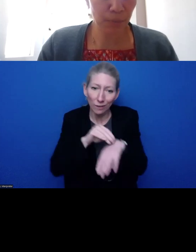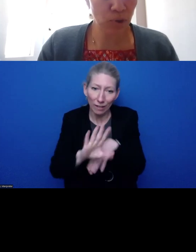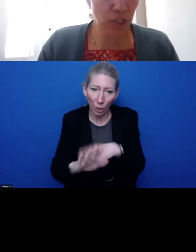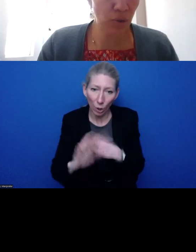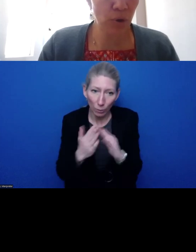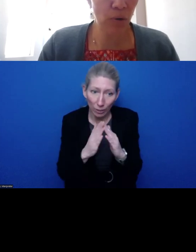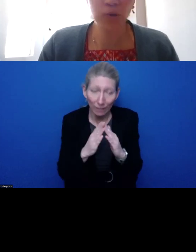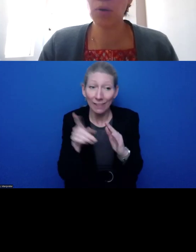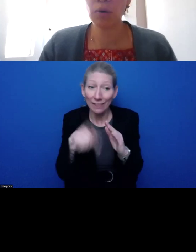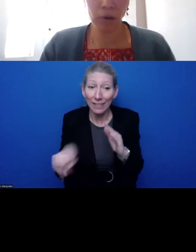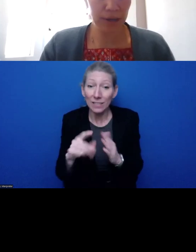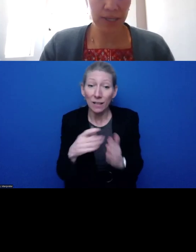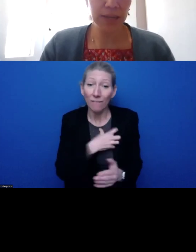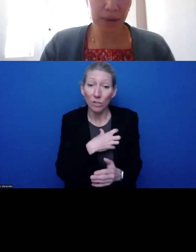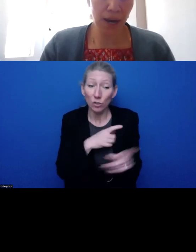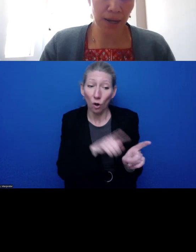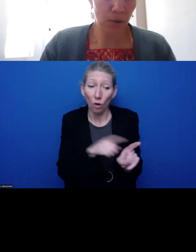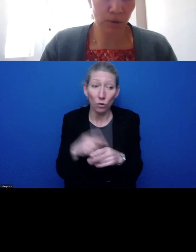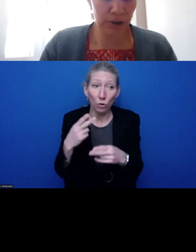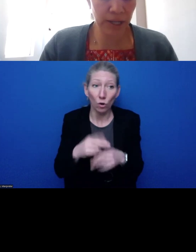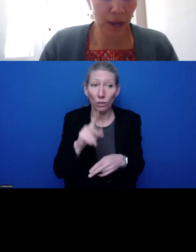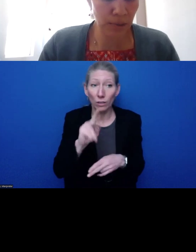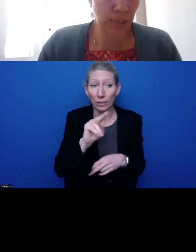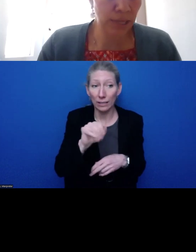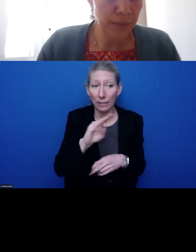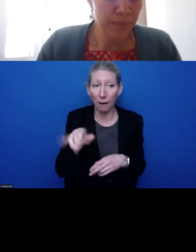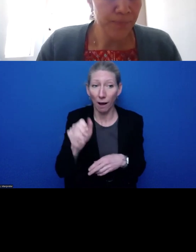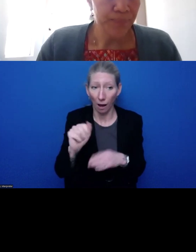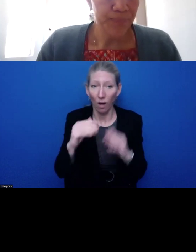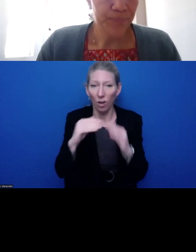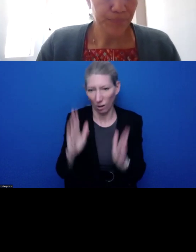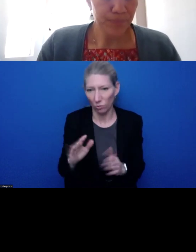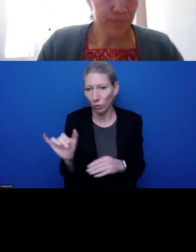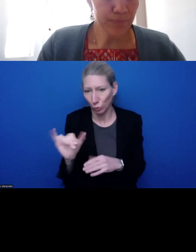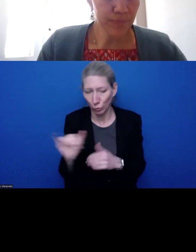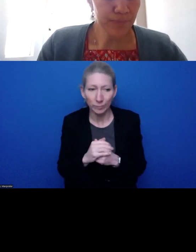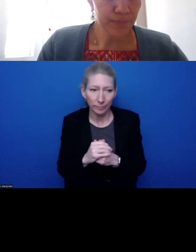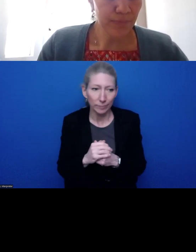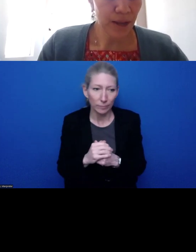officials' positions were also called Nimha or Great Houses.